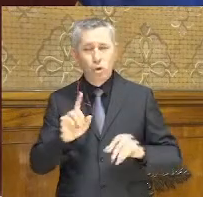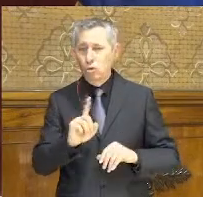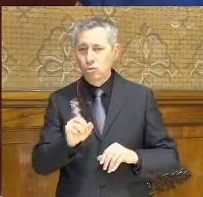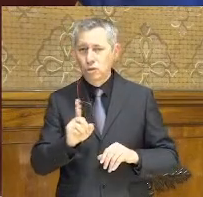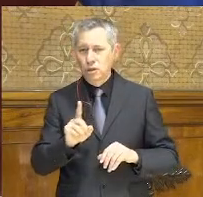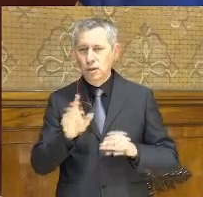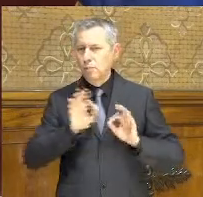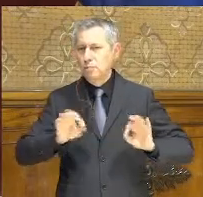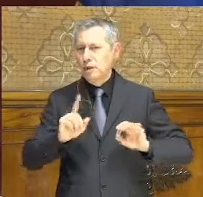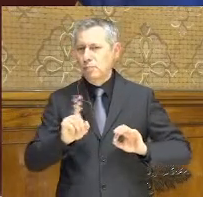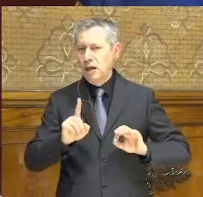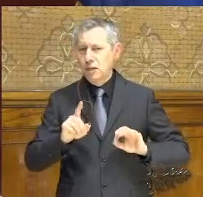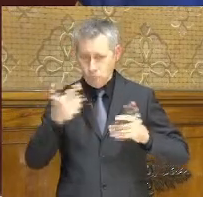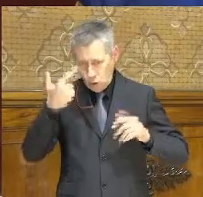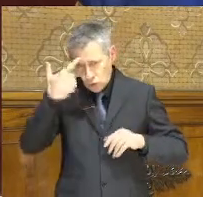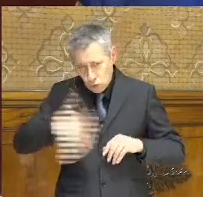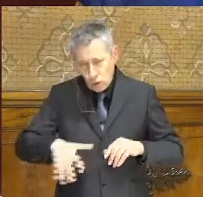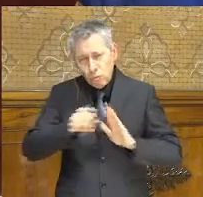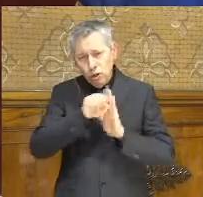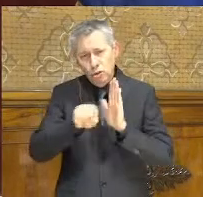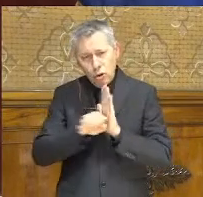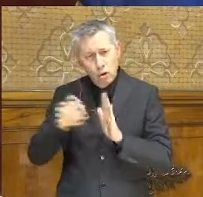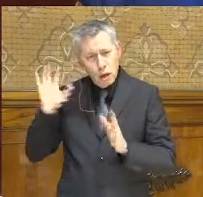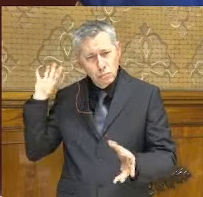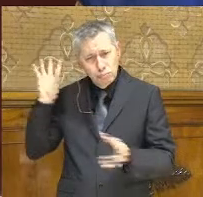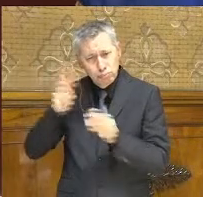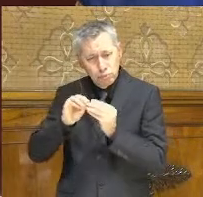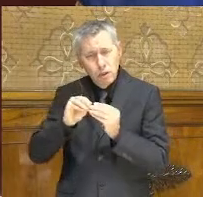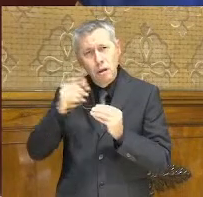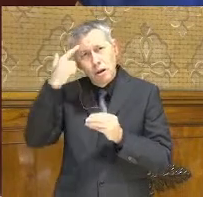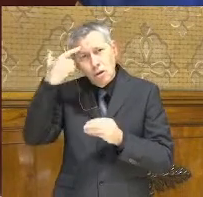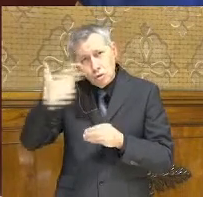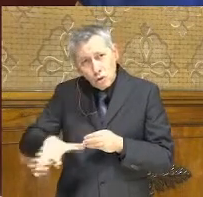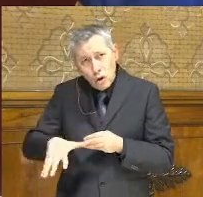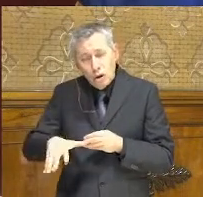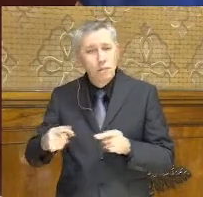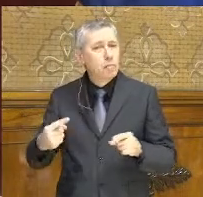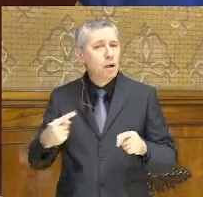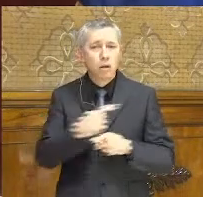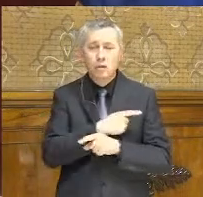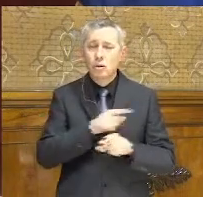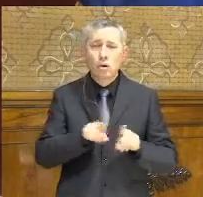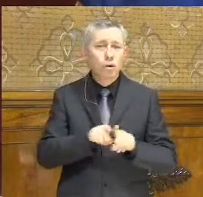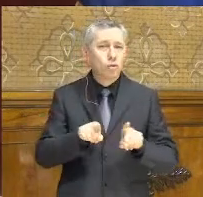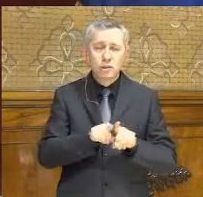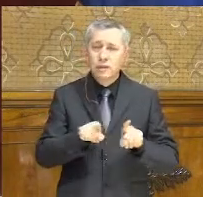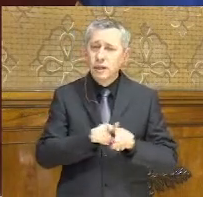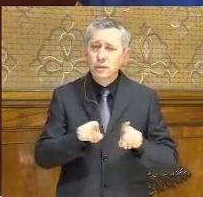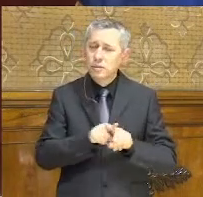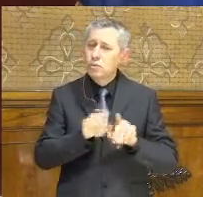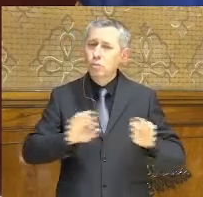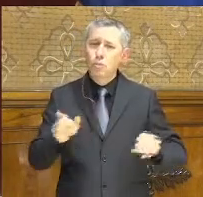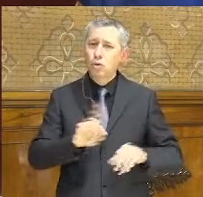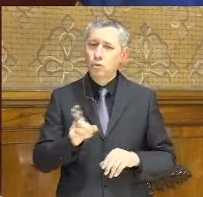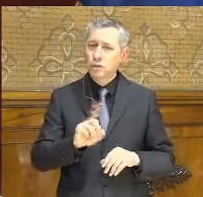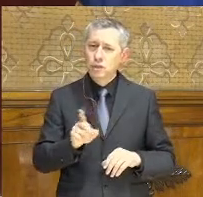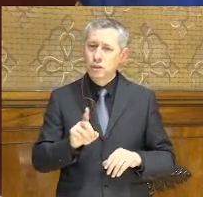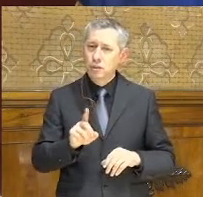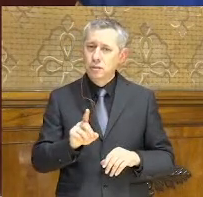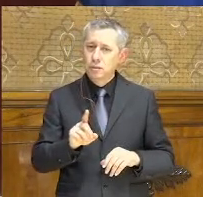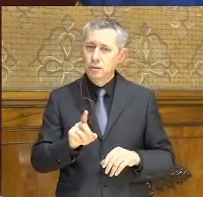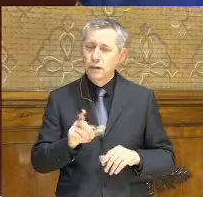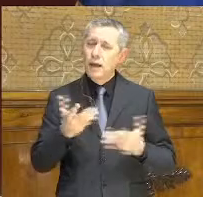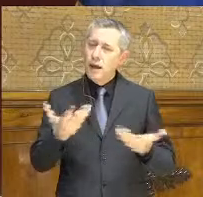you hold on to freedom, because it helps you to deal with that moment. We are compelled to come to terms with